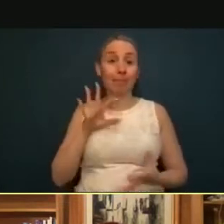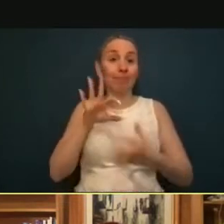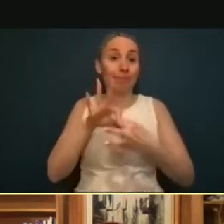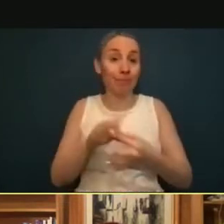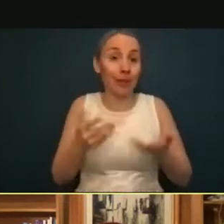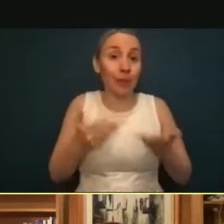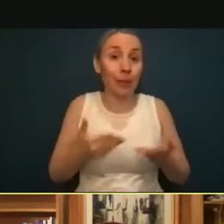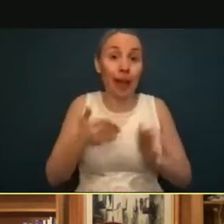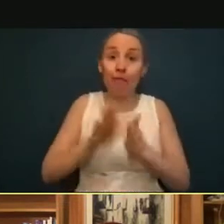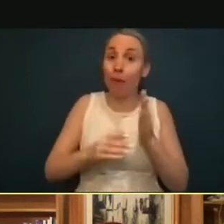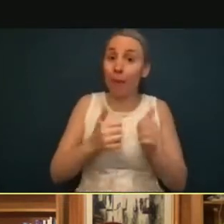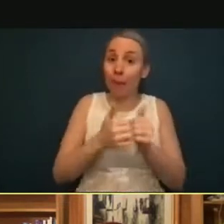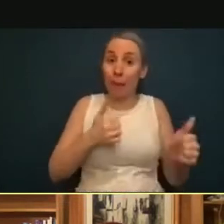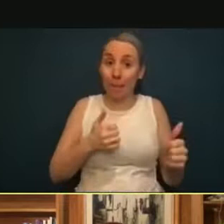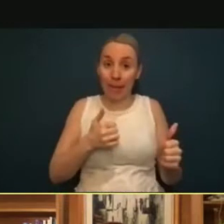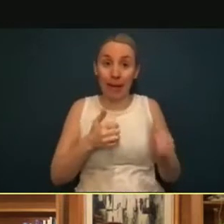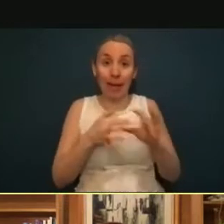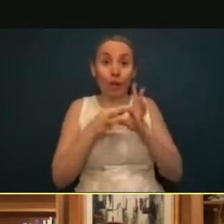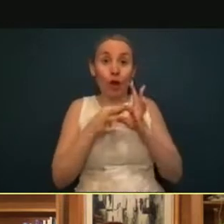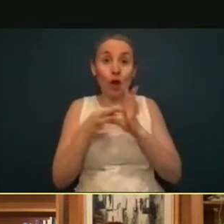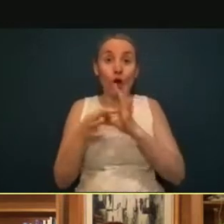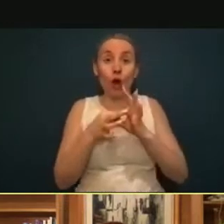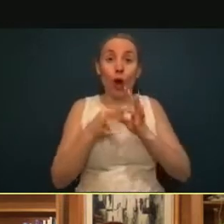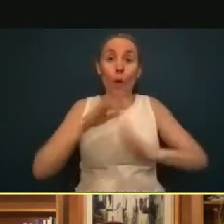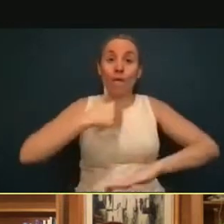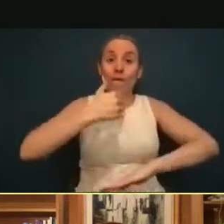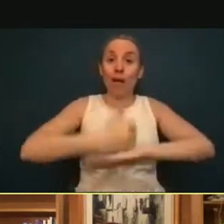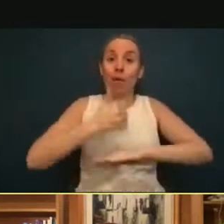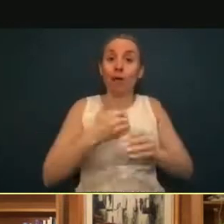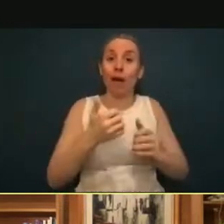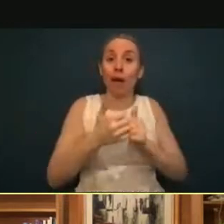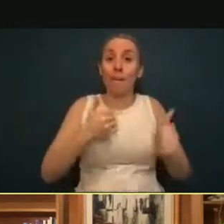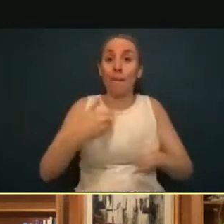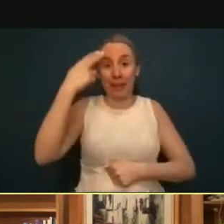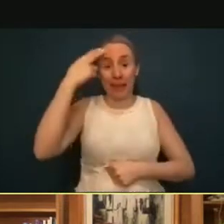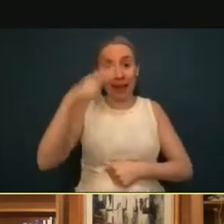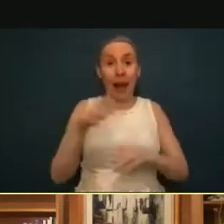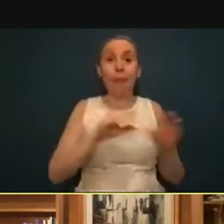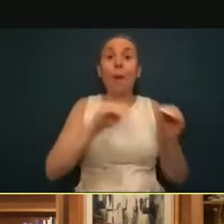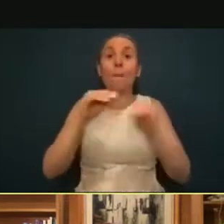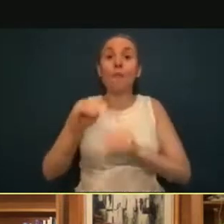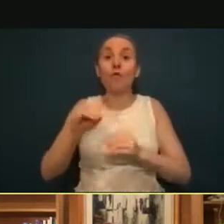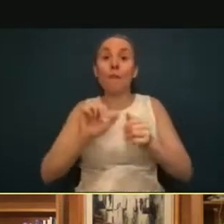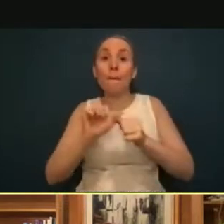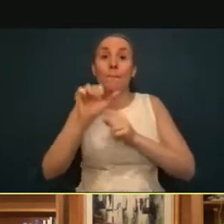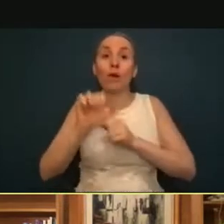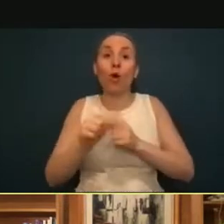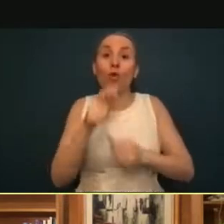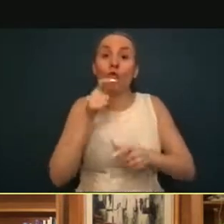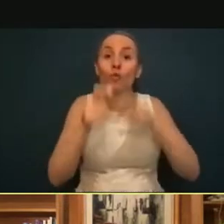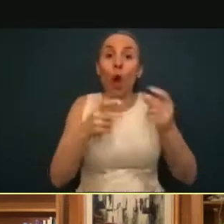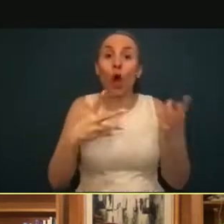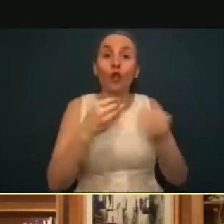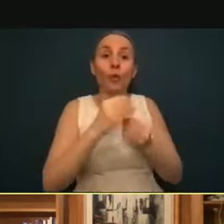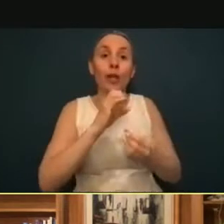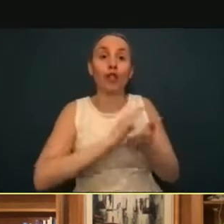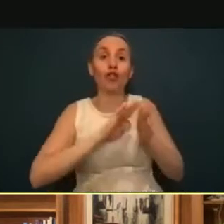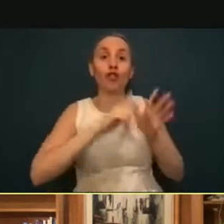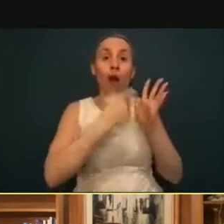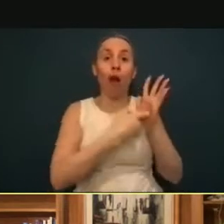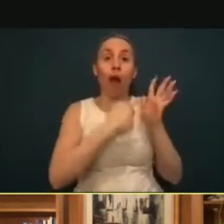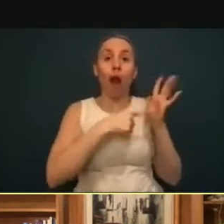I co-founded with Charlotte Edmonds called Move Beyond Words. And we amplify the voices of those